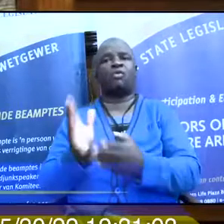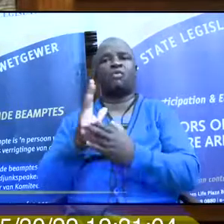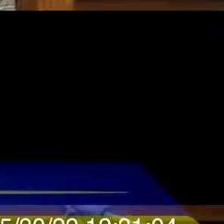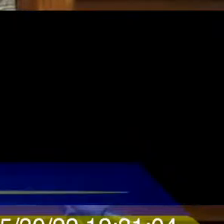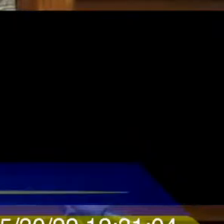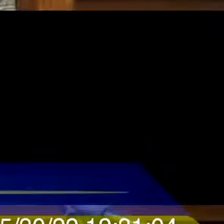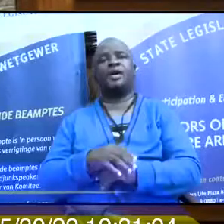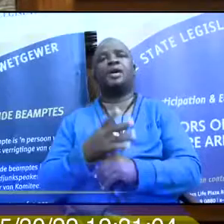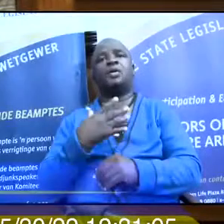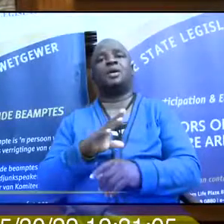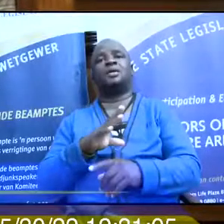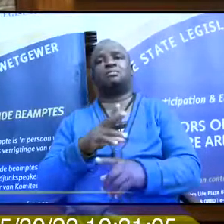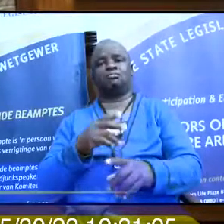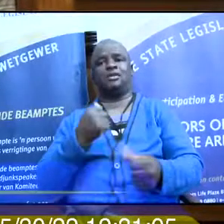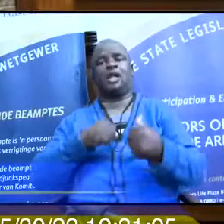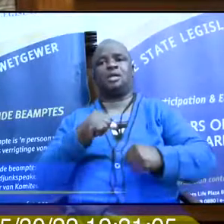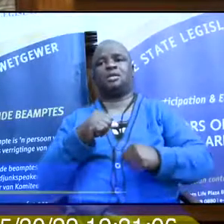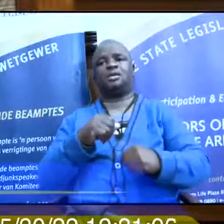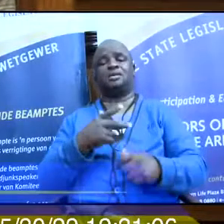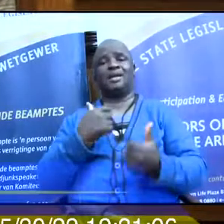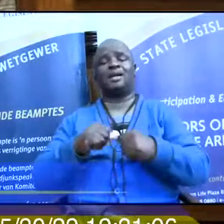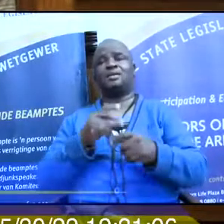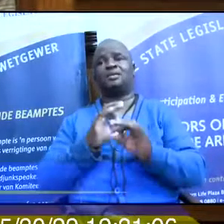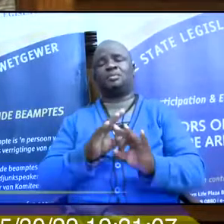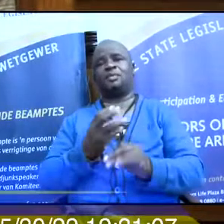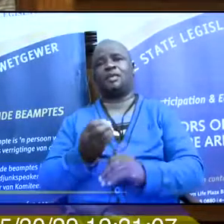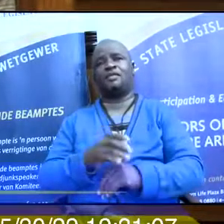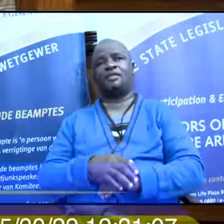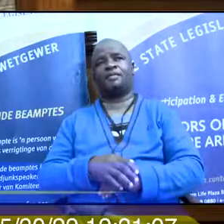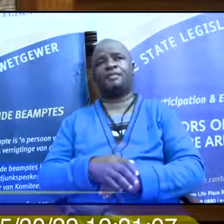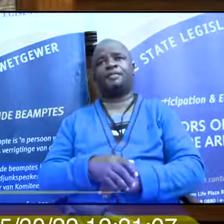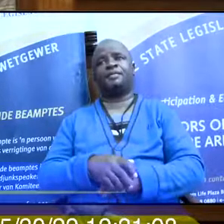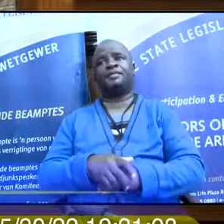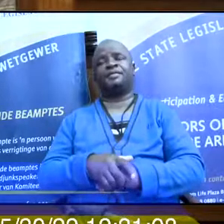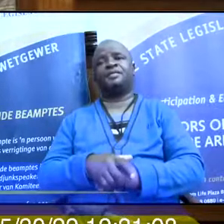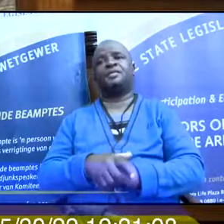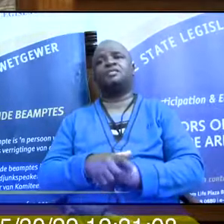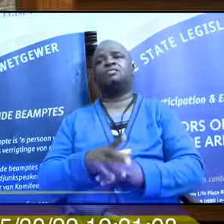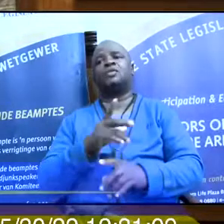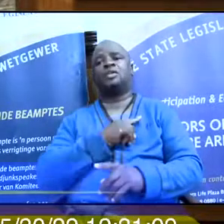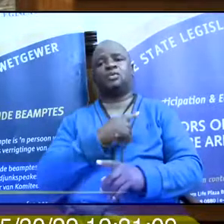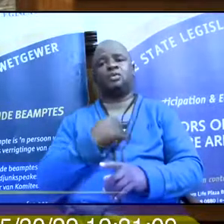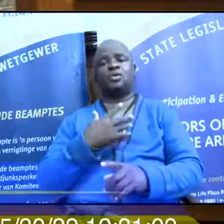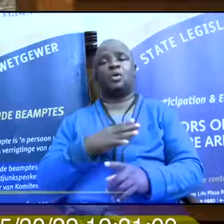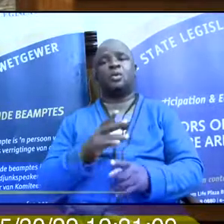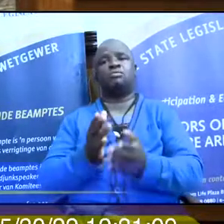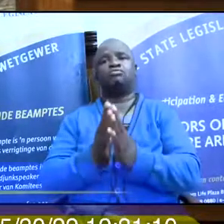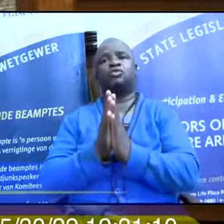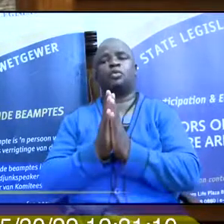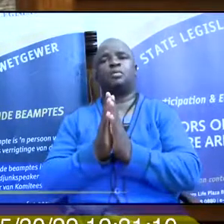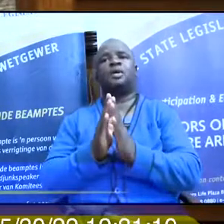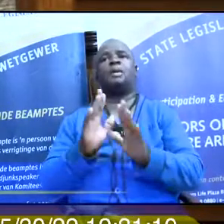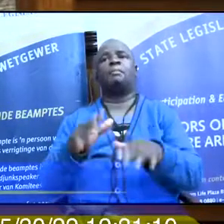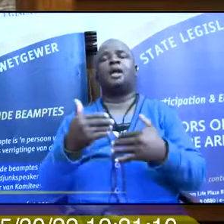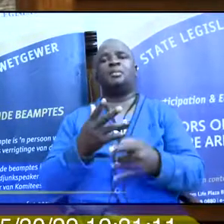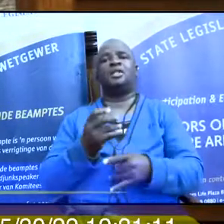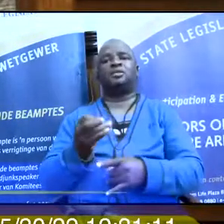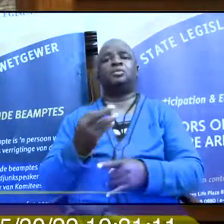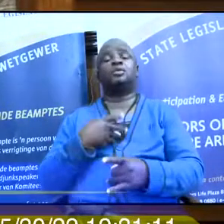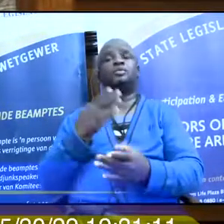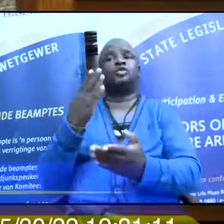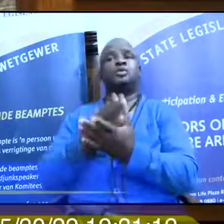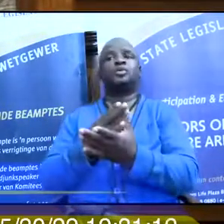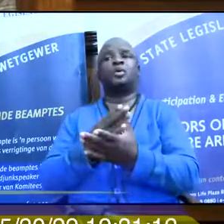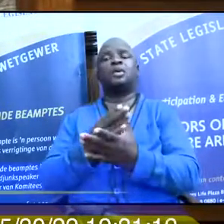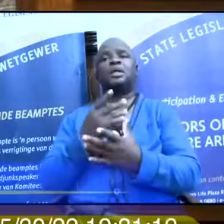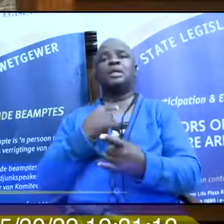need to act and act with president it is therefore from that account in which you would urge this house that we need to ensure that we tend to